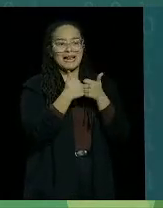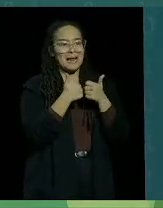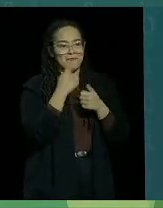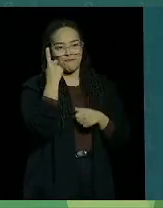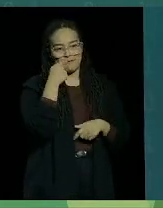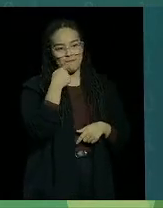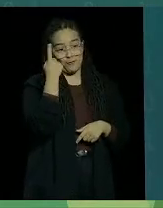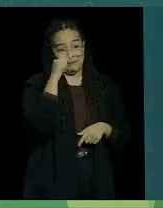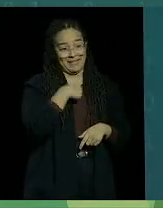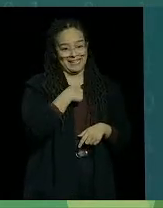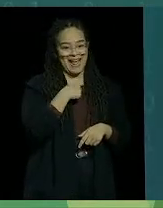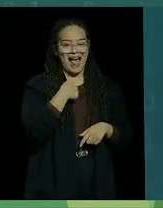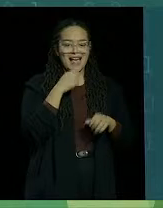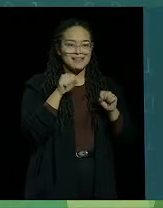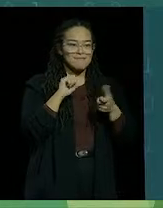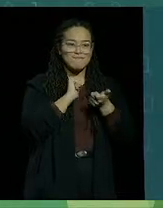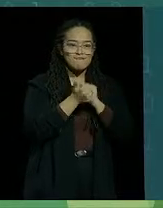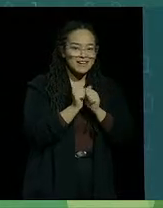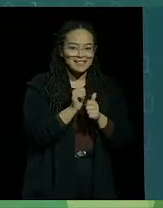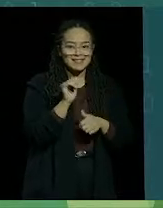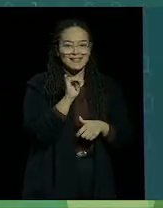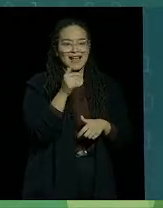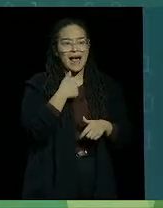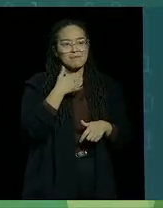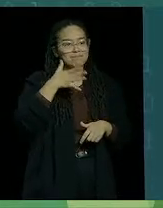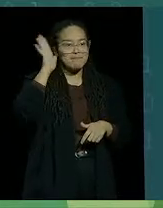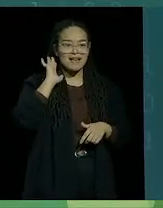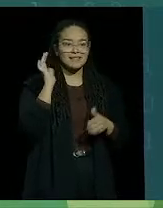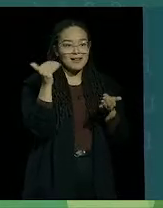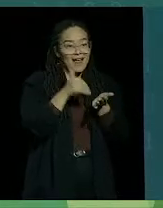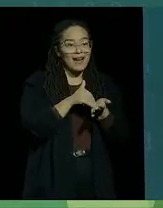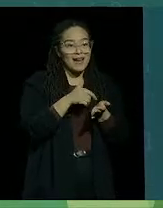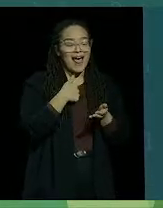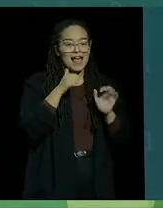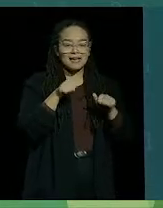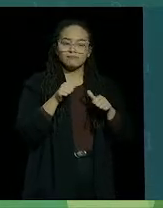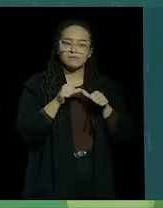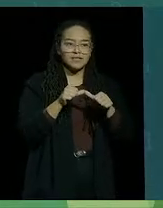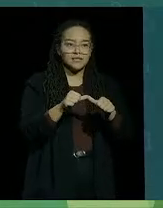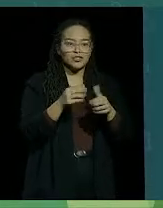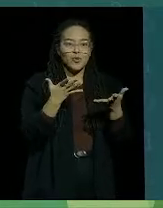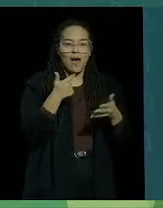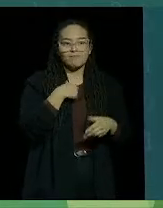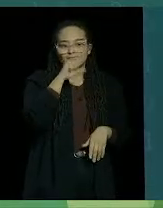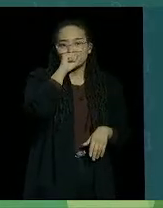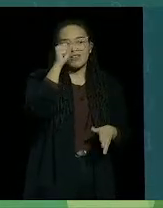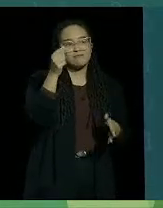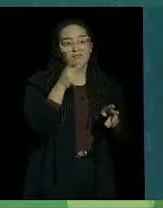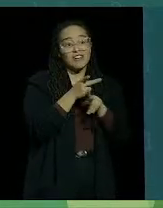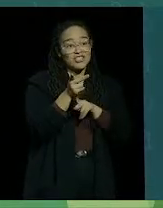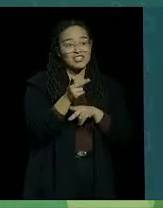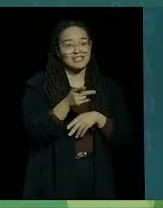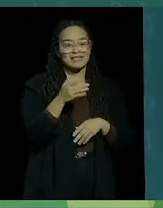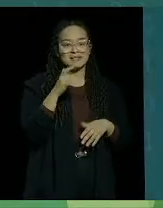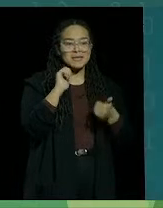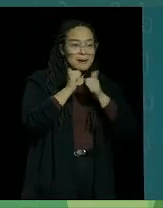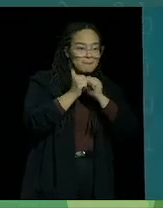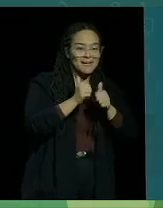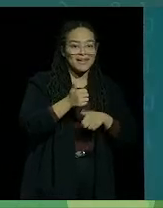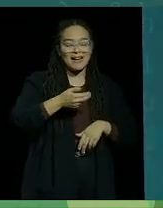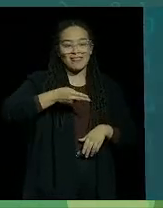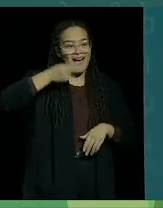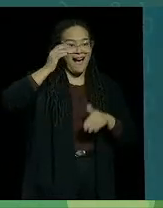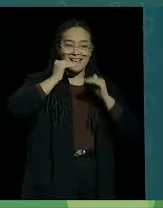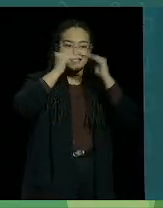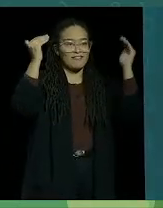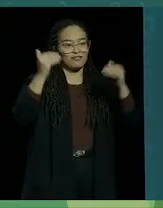know, I can race cars like I used to again, which basically means I can continue to do what I love to do professionally, which is compete, and not only that, but